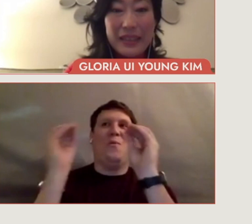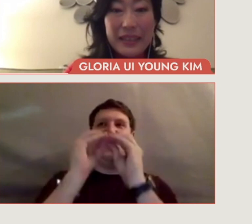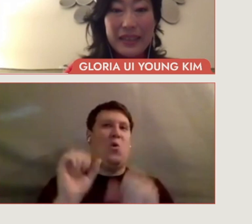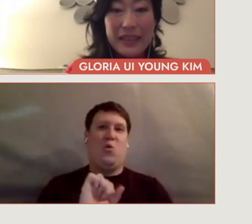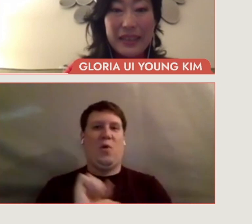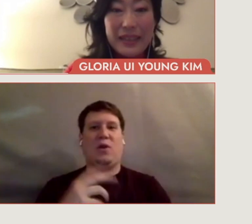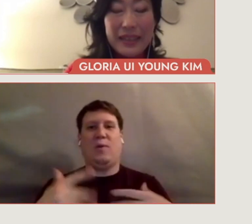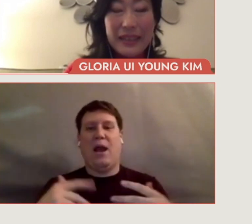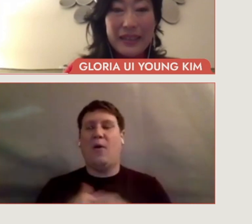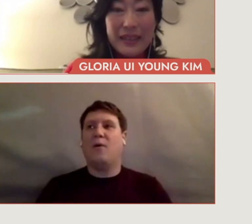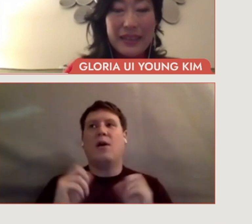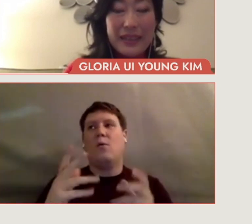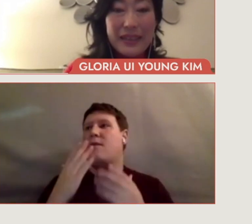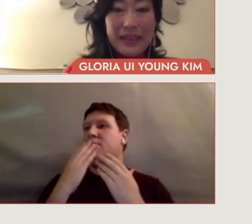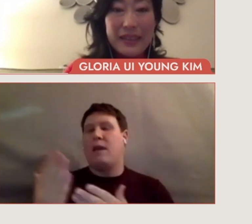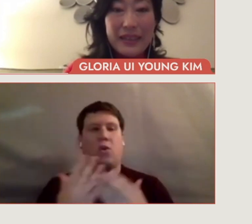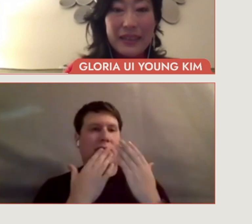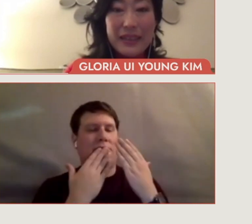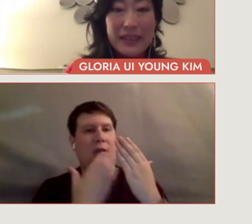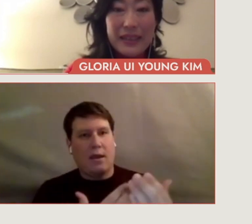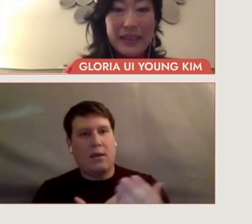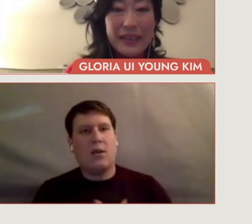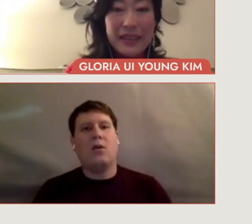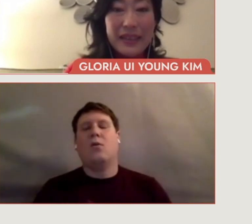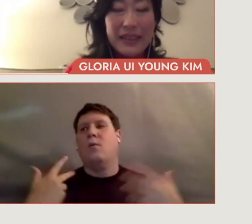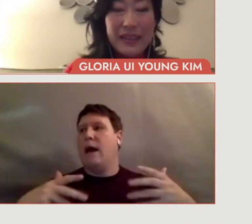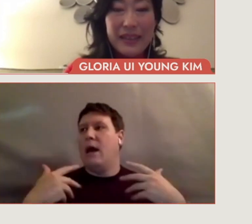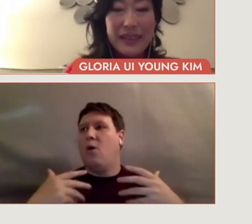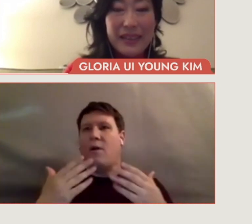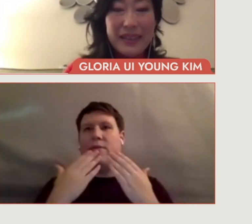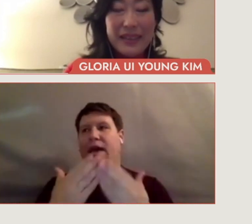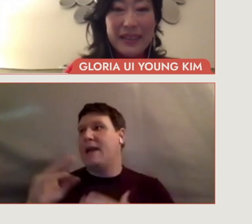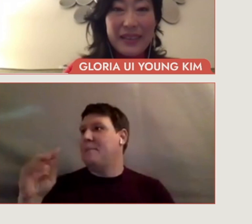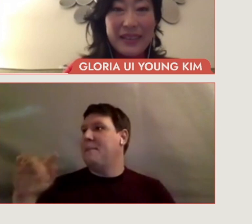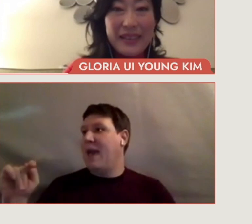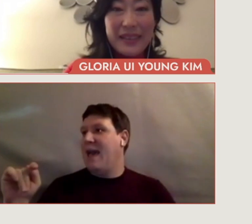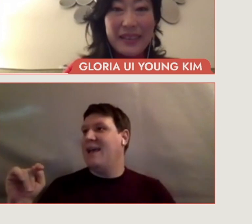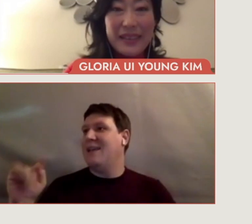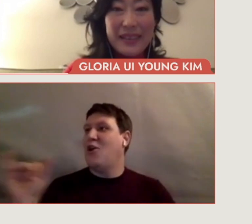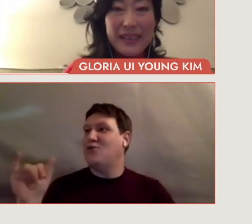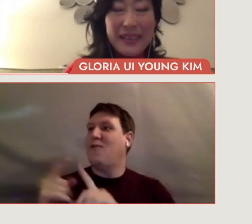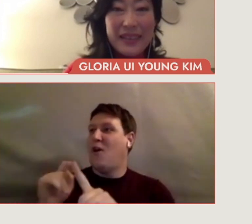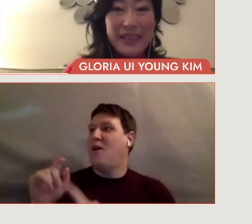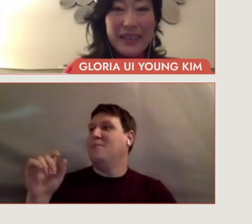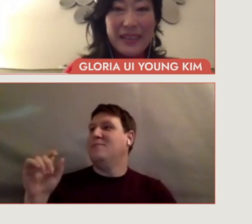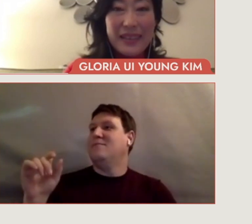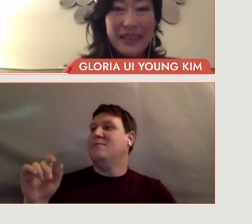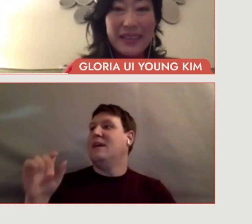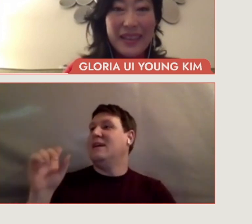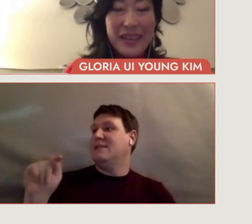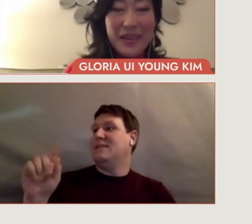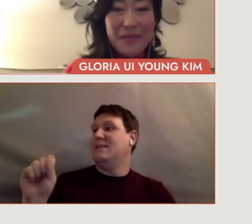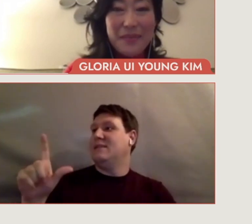just wanted to thank you, Gloria and Eponine, for joining us. Wanted to thank Matt Tell from Toronto Sign Language Interpreter Service.